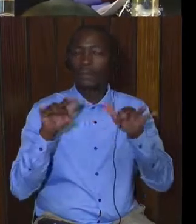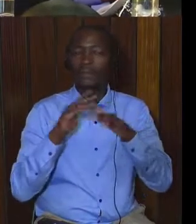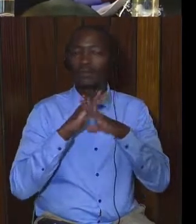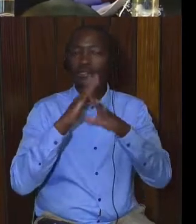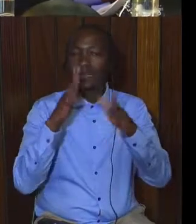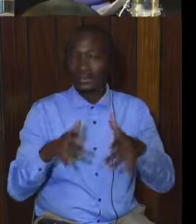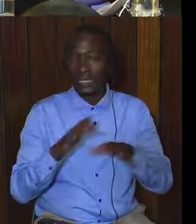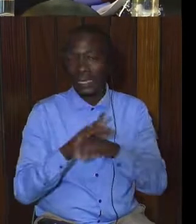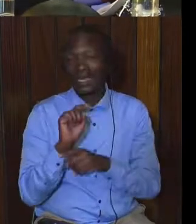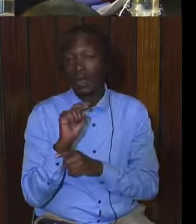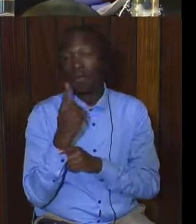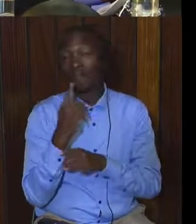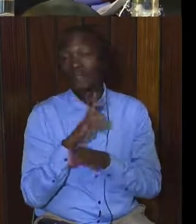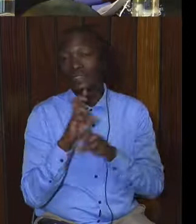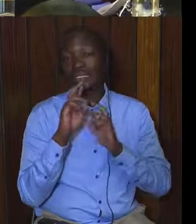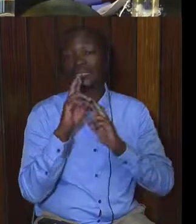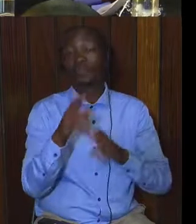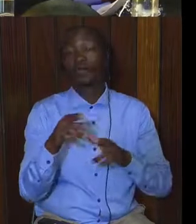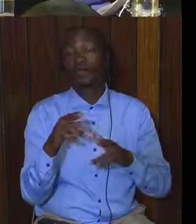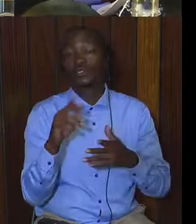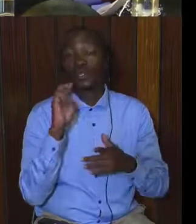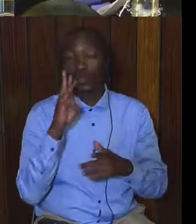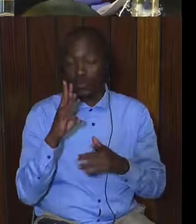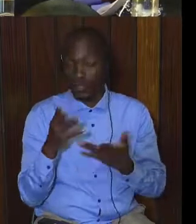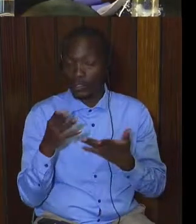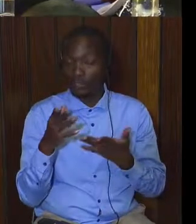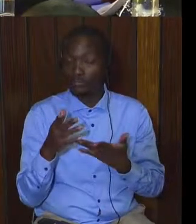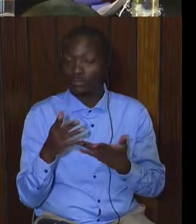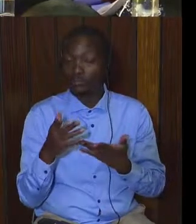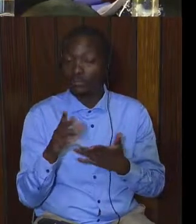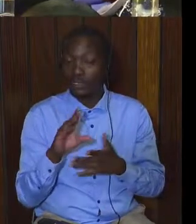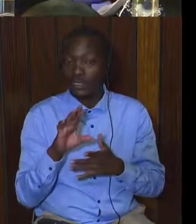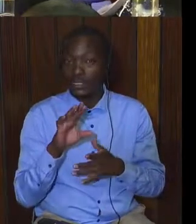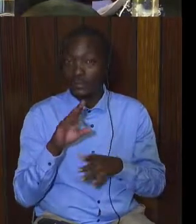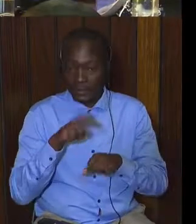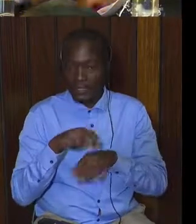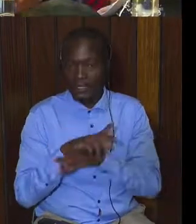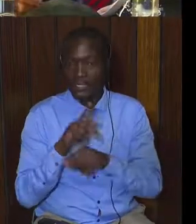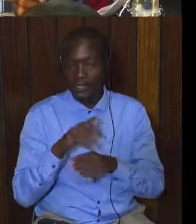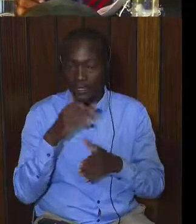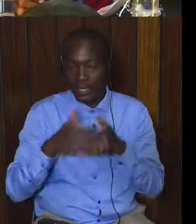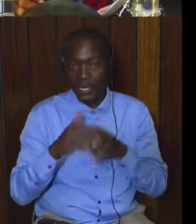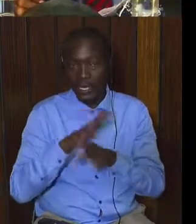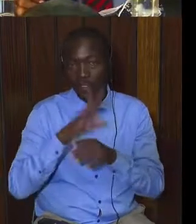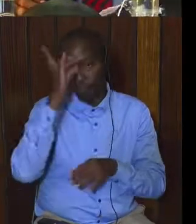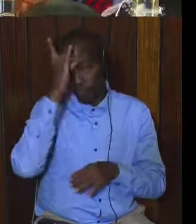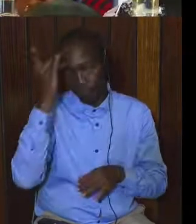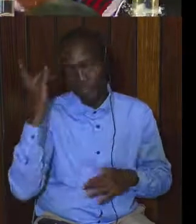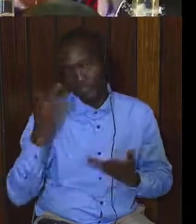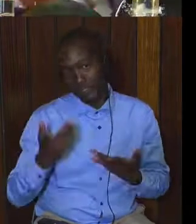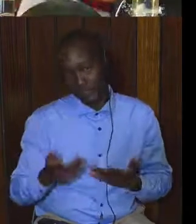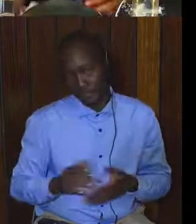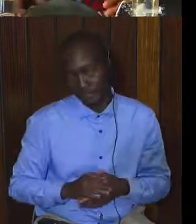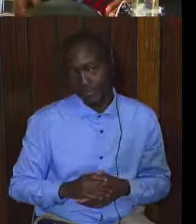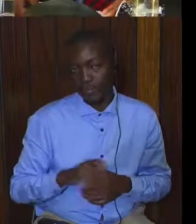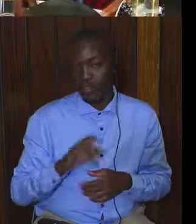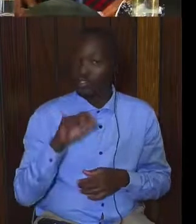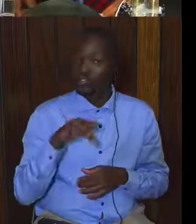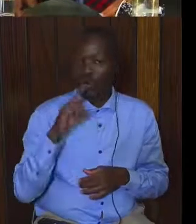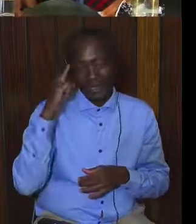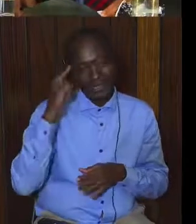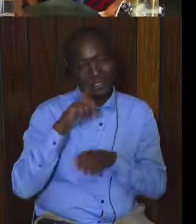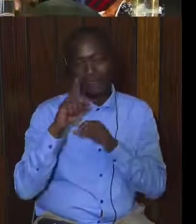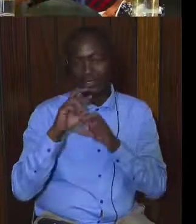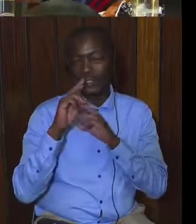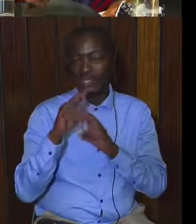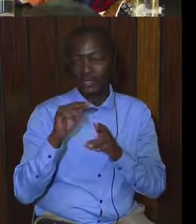and our first report to the Public Protector will now be due at the end of March. Chair, I think for that report, it